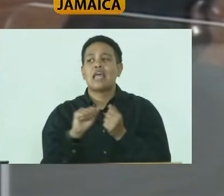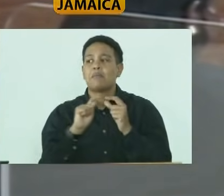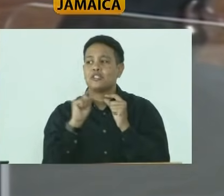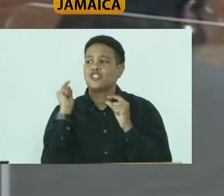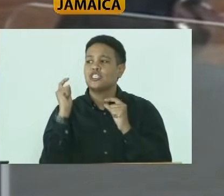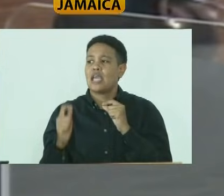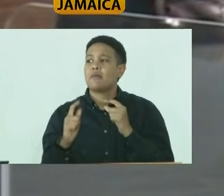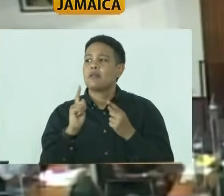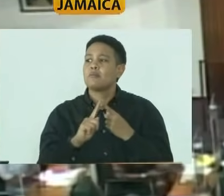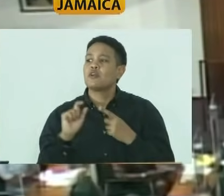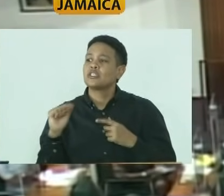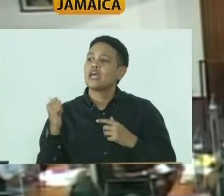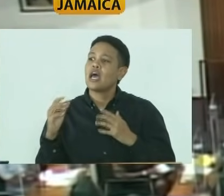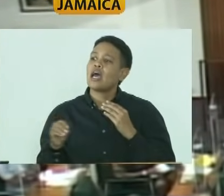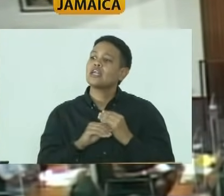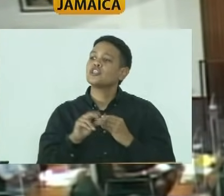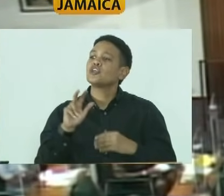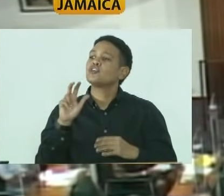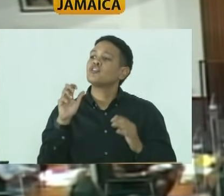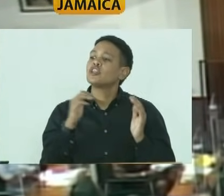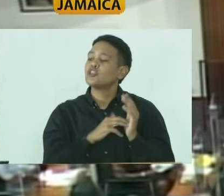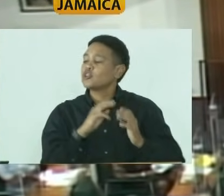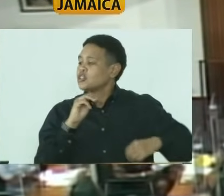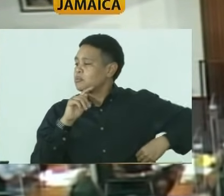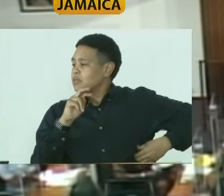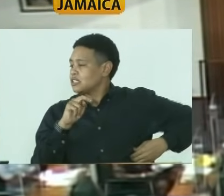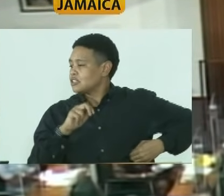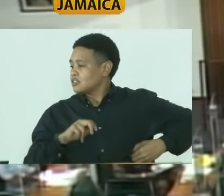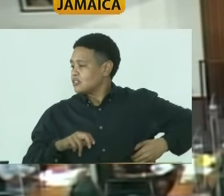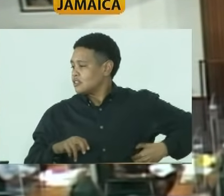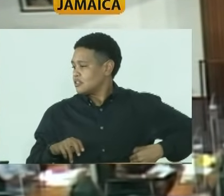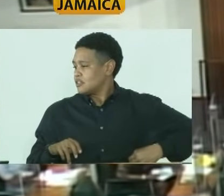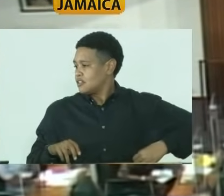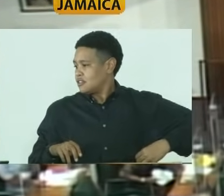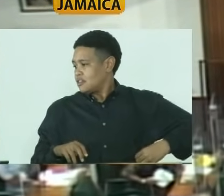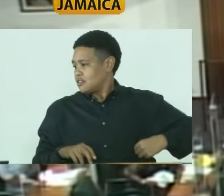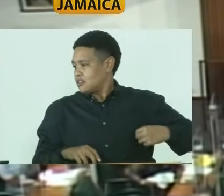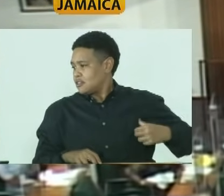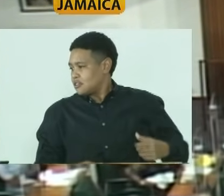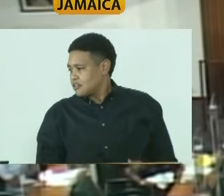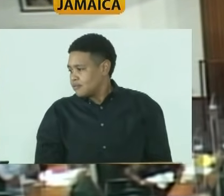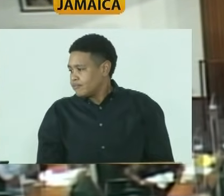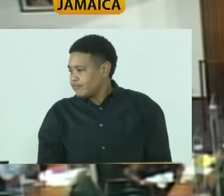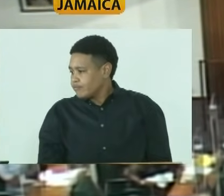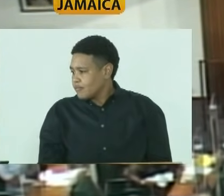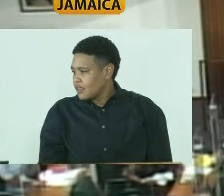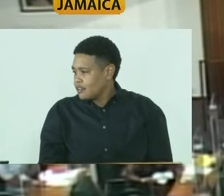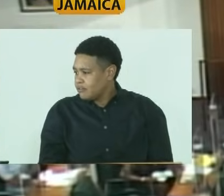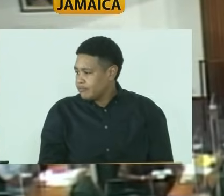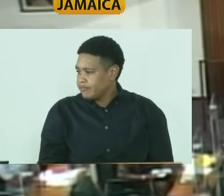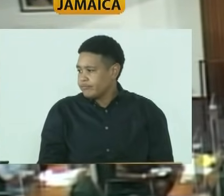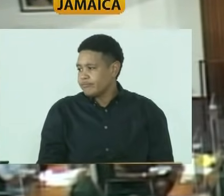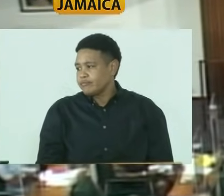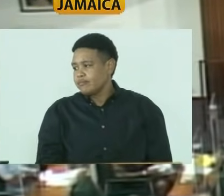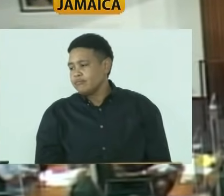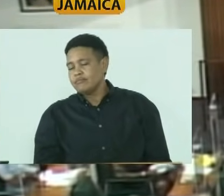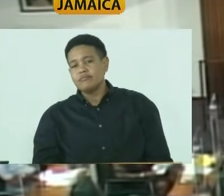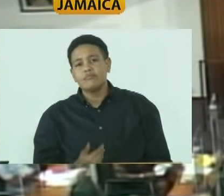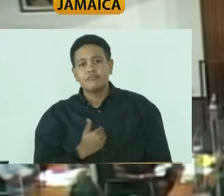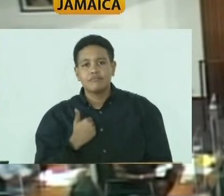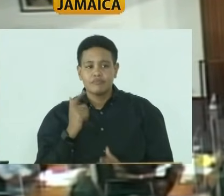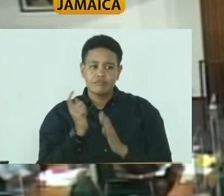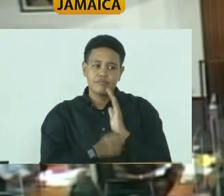additional 300,000 meters. Minister, just a moment. There's a heavy, heavy murmur. can hardly hear. Thank you, Please. Madam